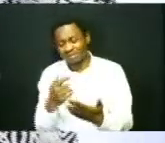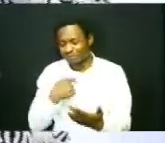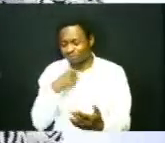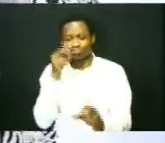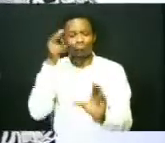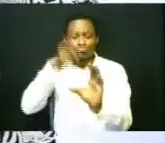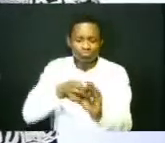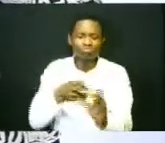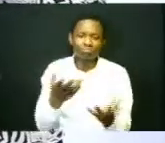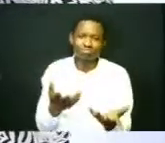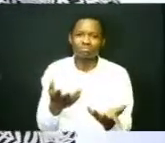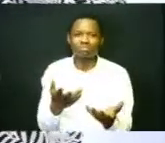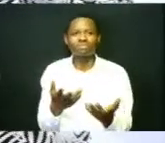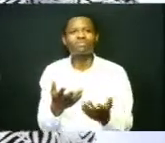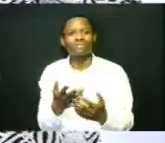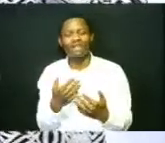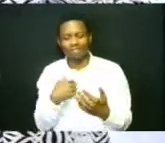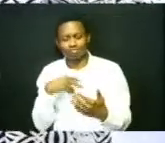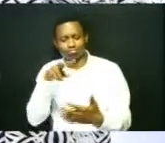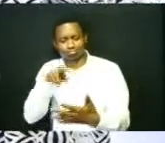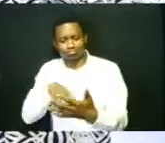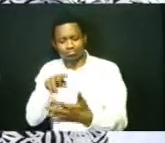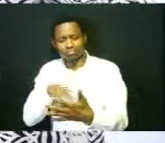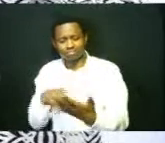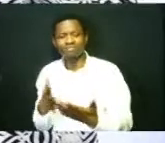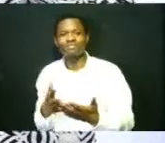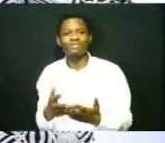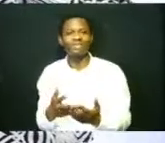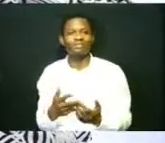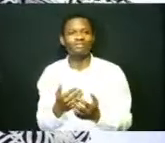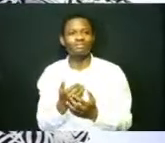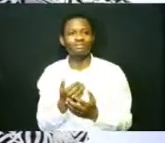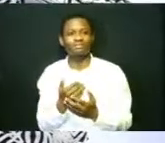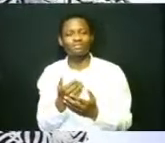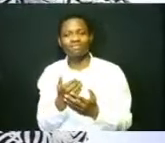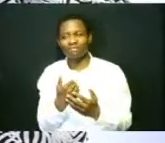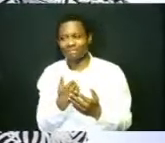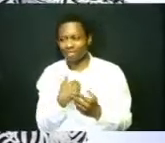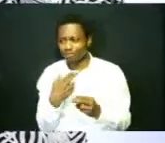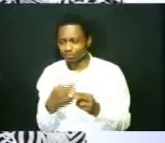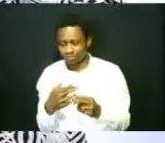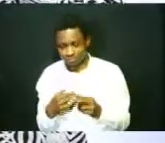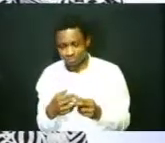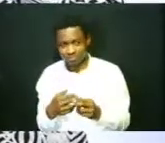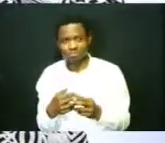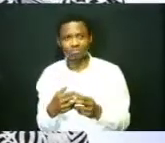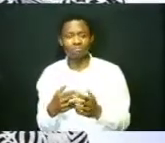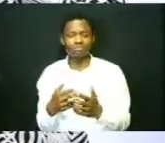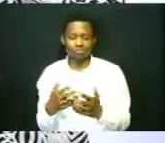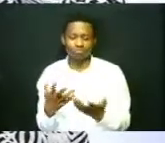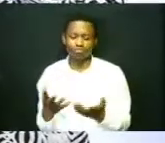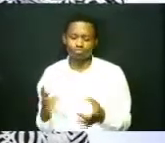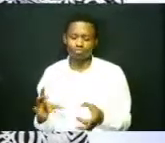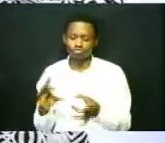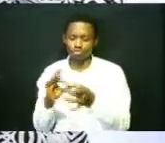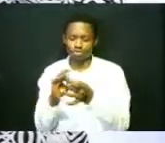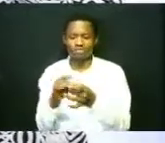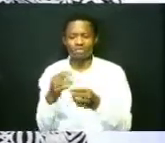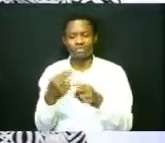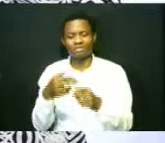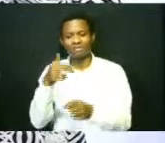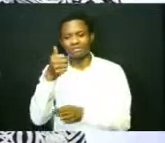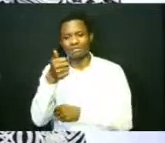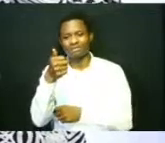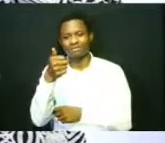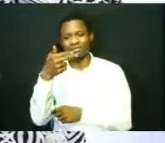So if you can, you know how to sing Hark the Herald Angels Sing. Wherever you are, I want you to join me and sing that one. Just